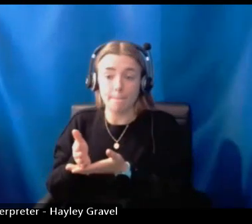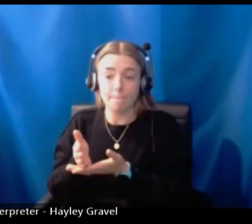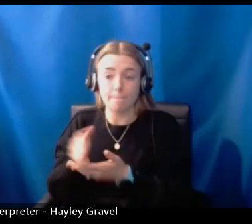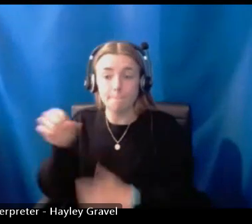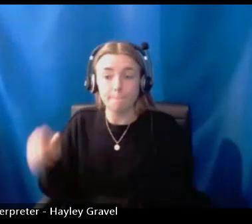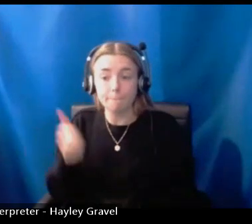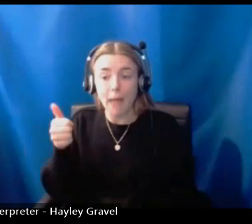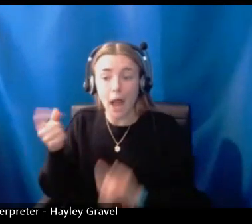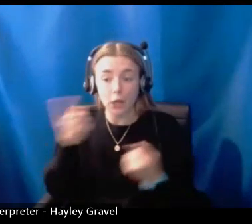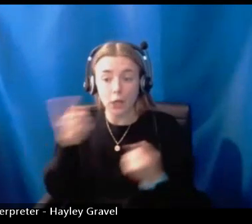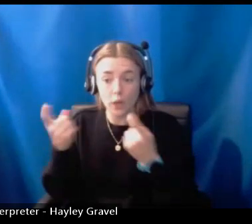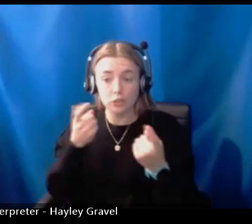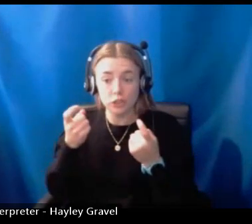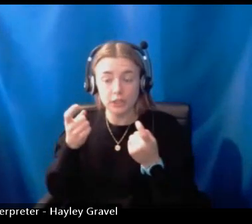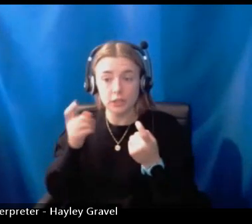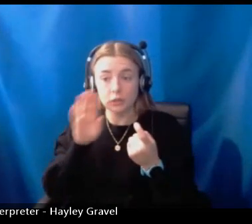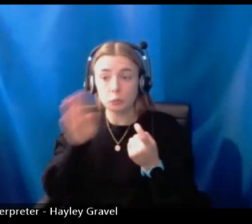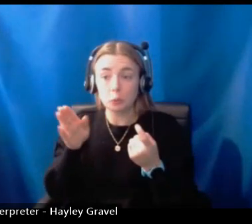have at the moment.